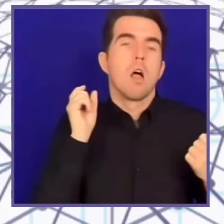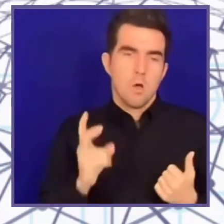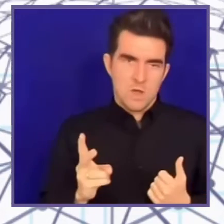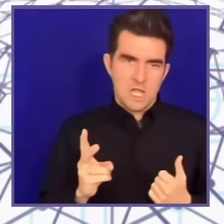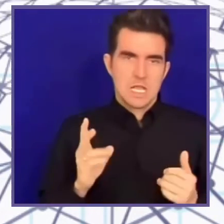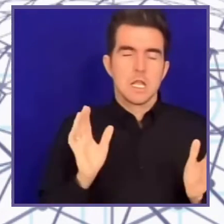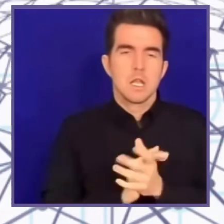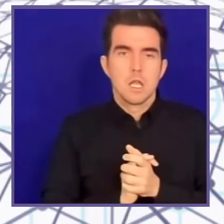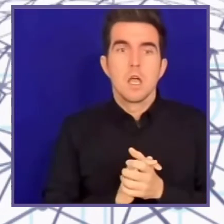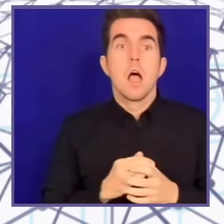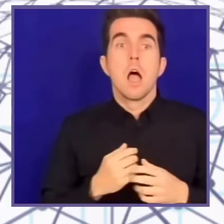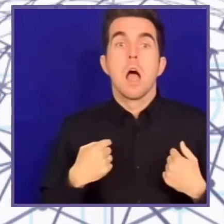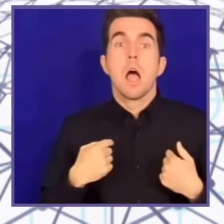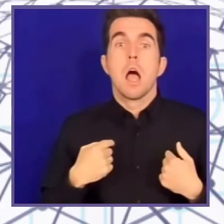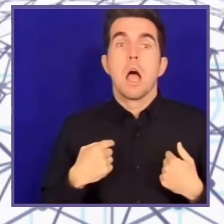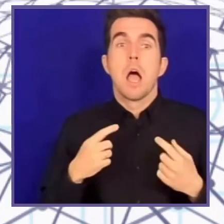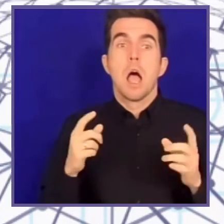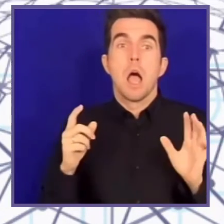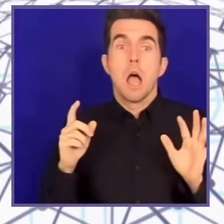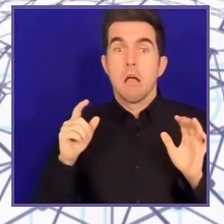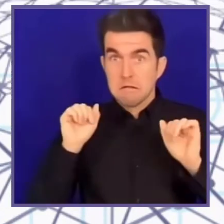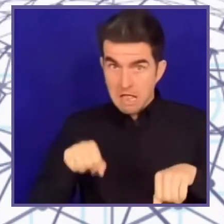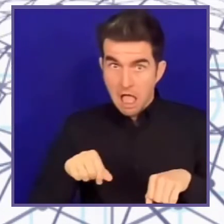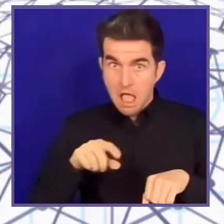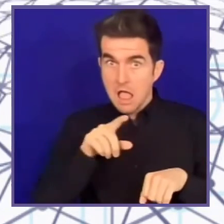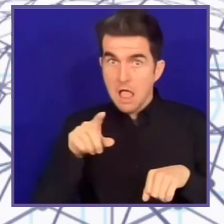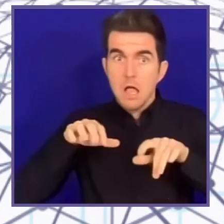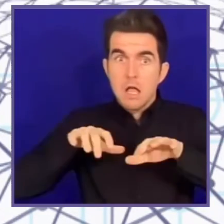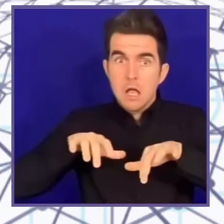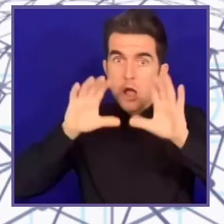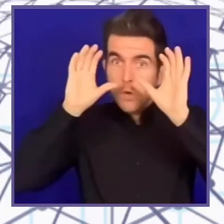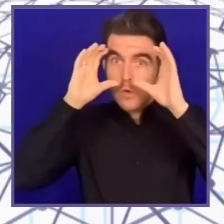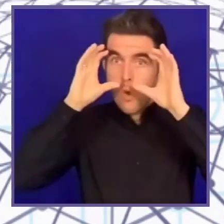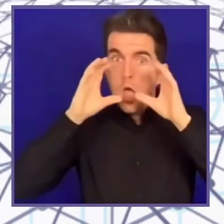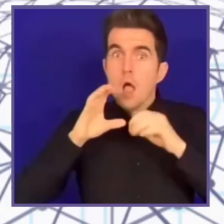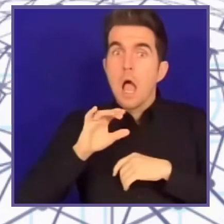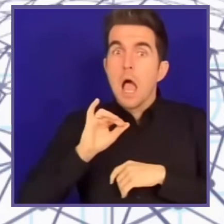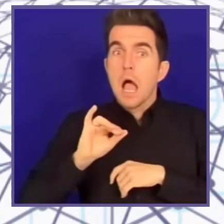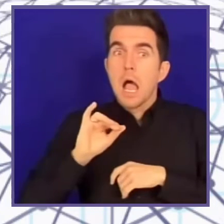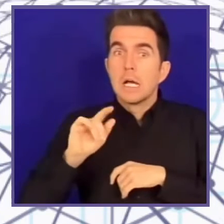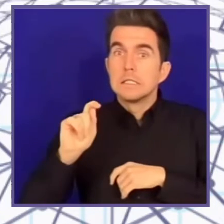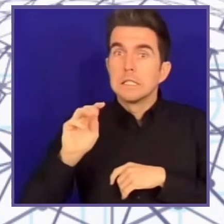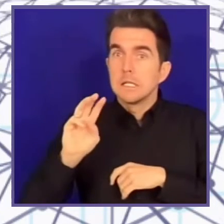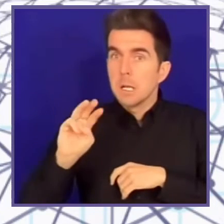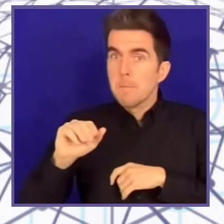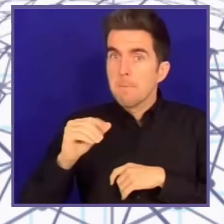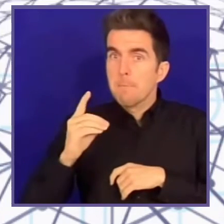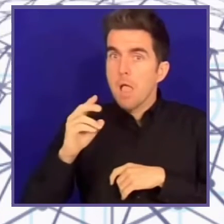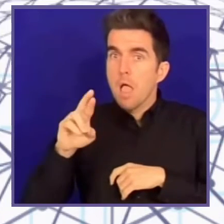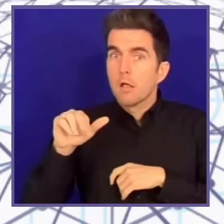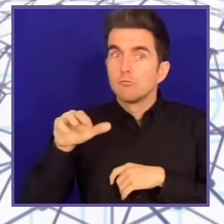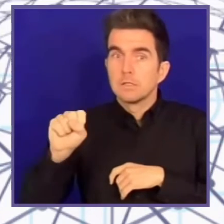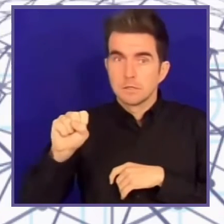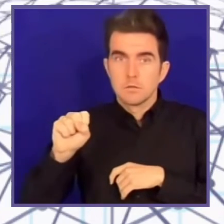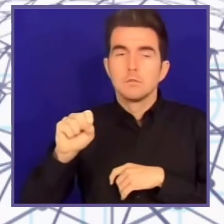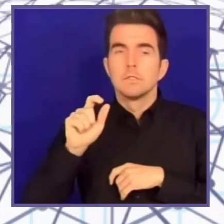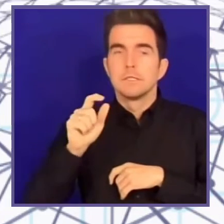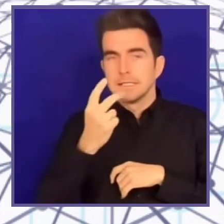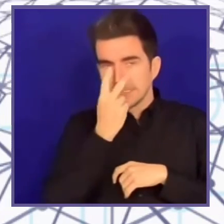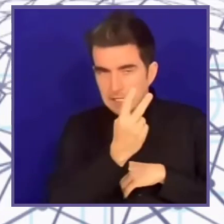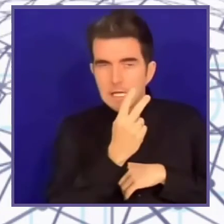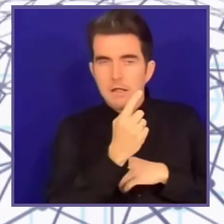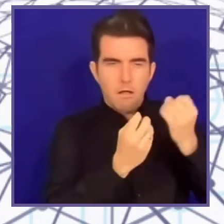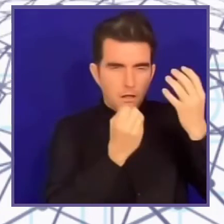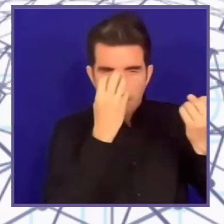some of the things that we have done. I just had a bunch of pictures there to show the devices we have and some of the activities.